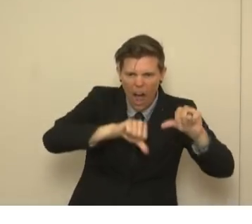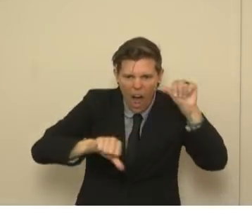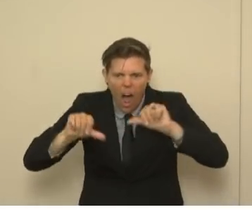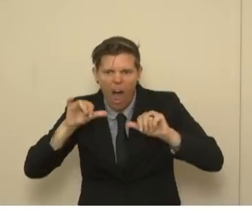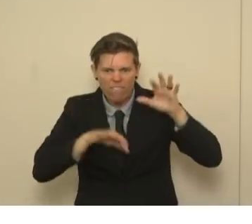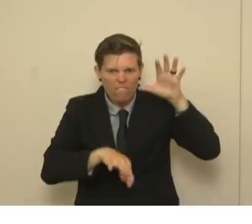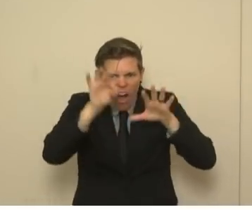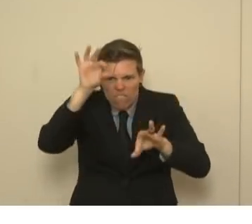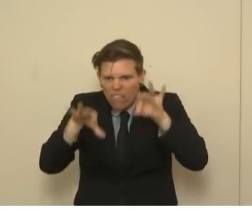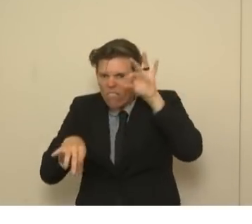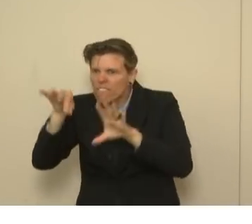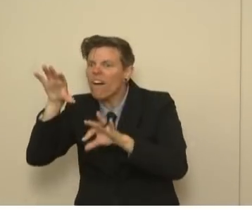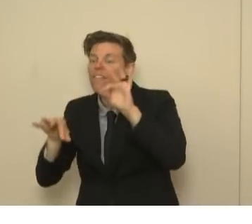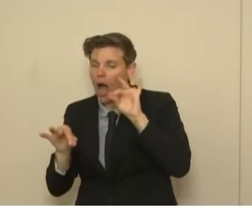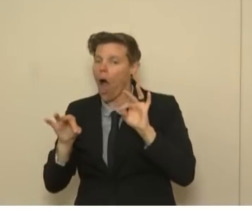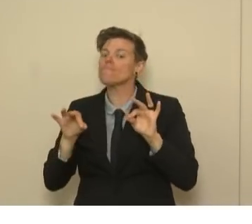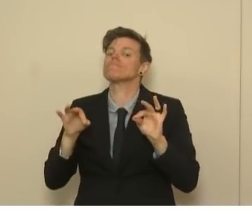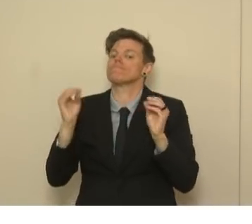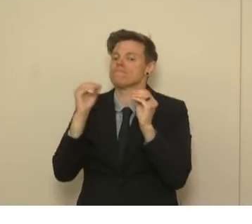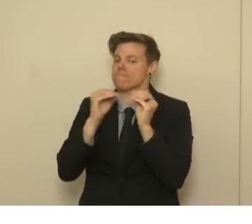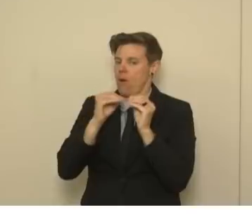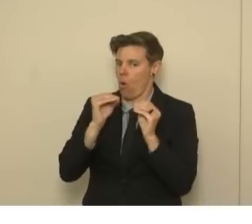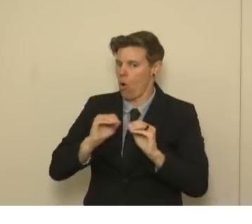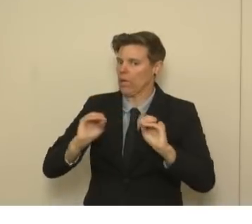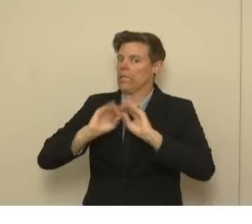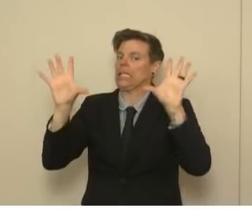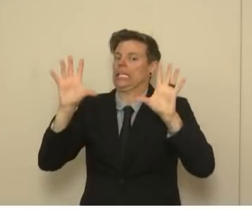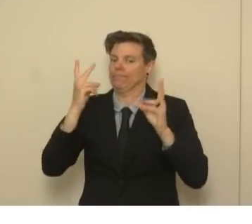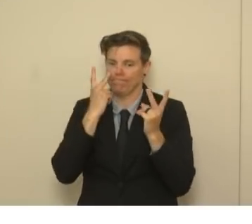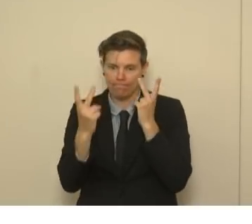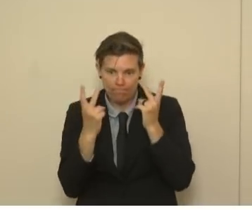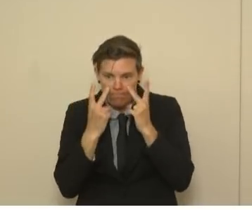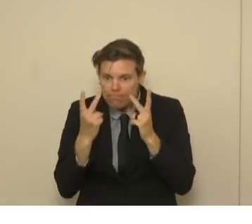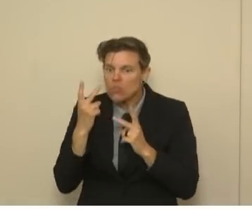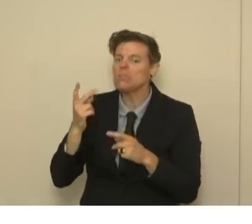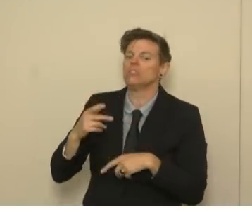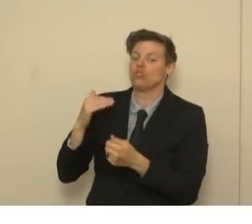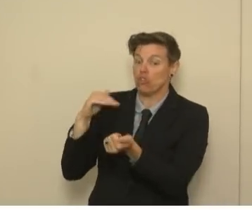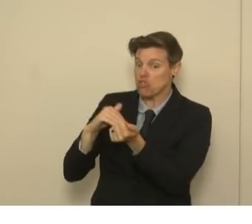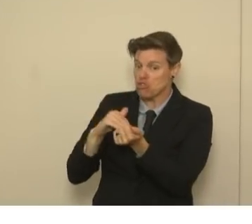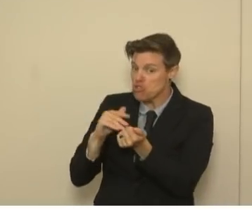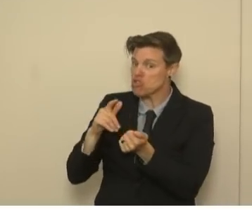some practical questions that have been coming up for months and months and months, and now we know.